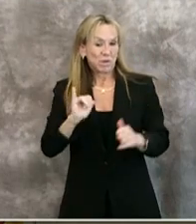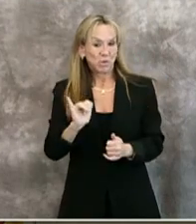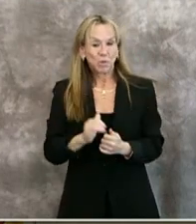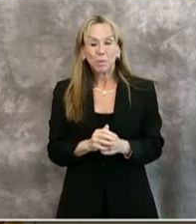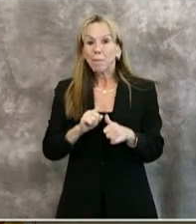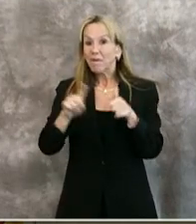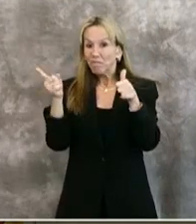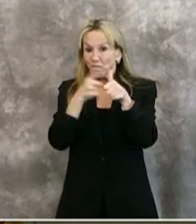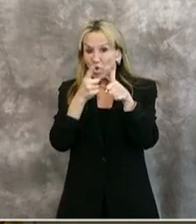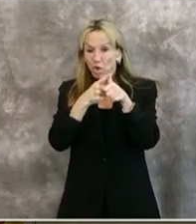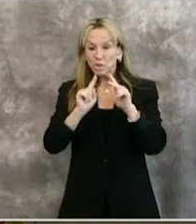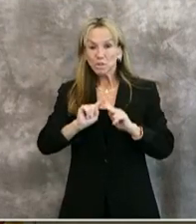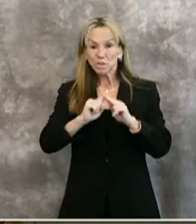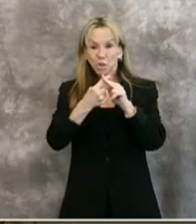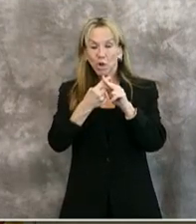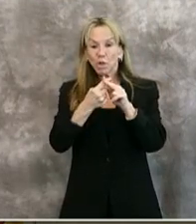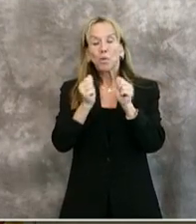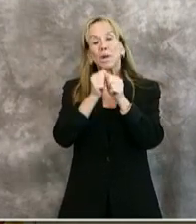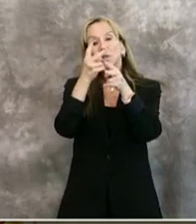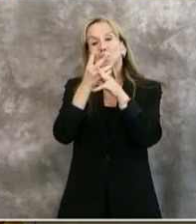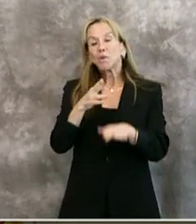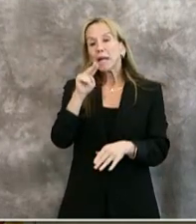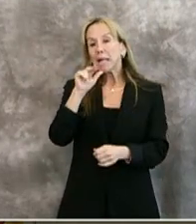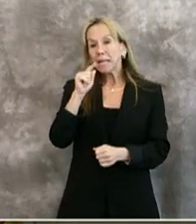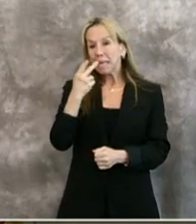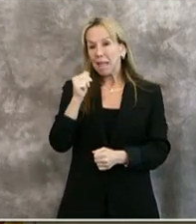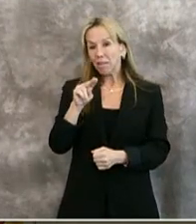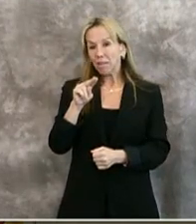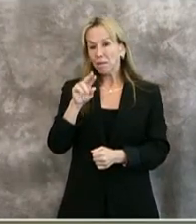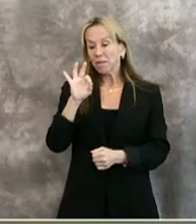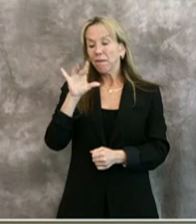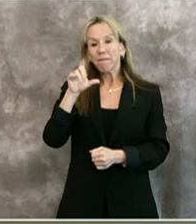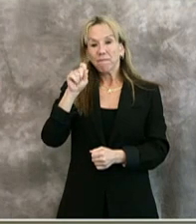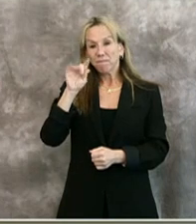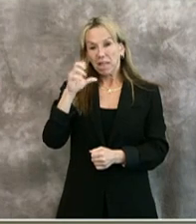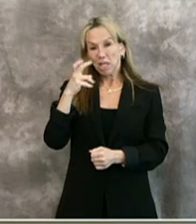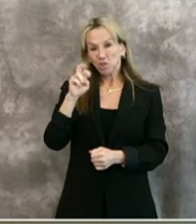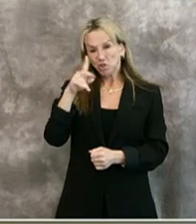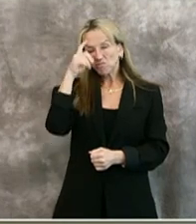call on Supervisor Nathan Fletcher to go through the numbers.